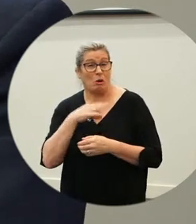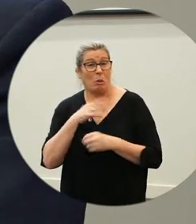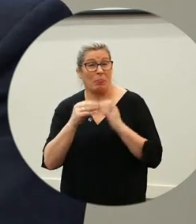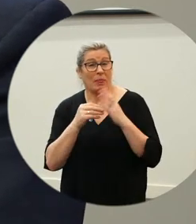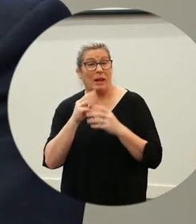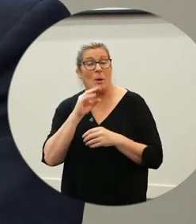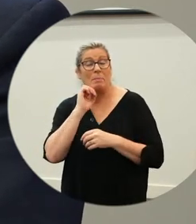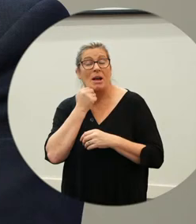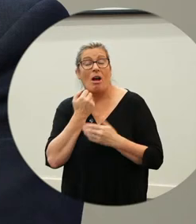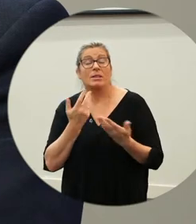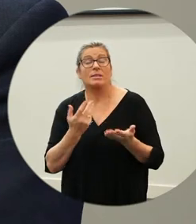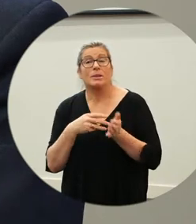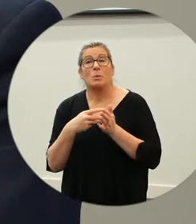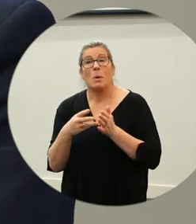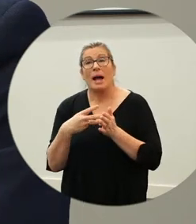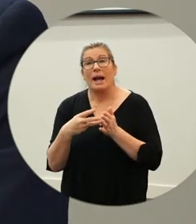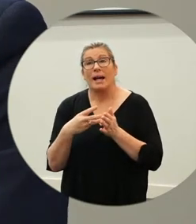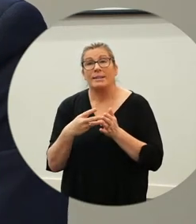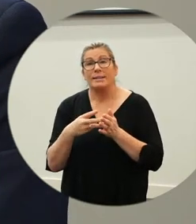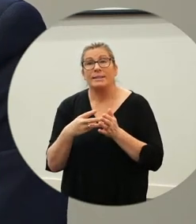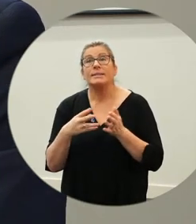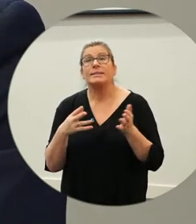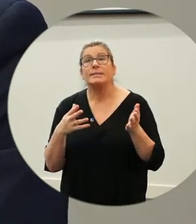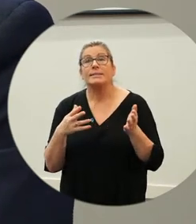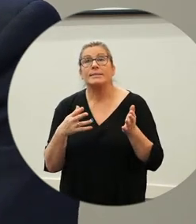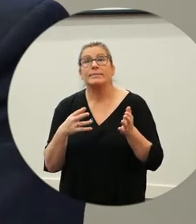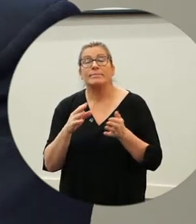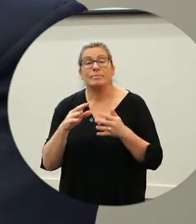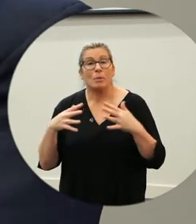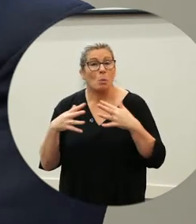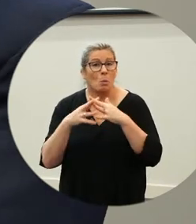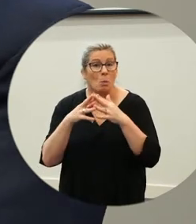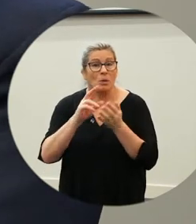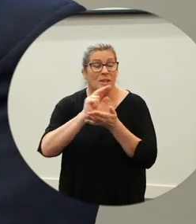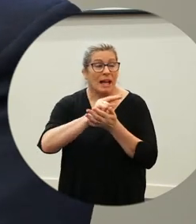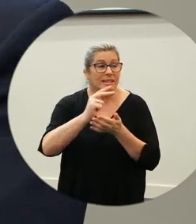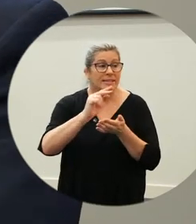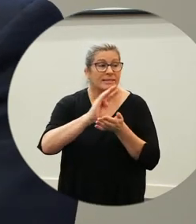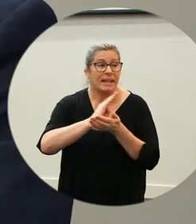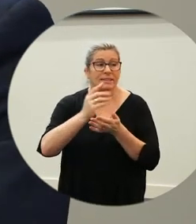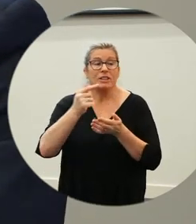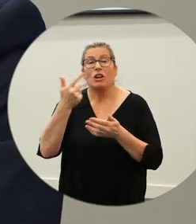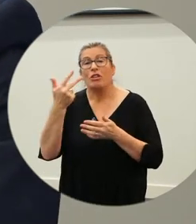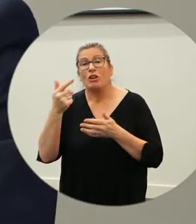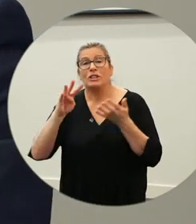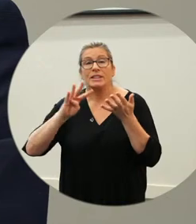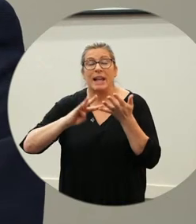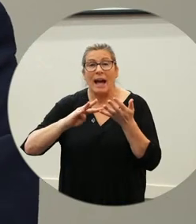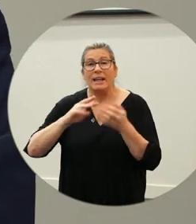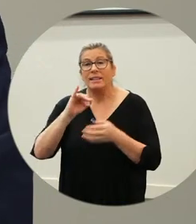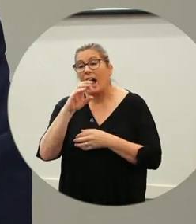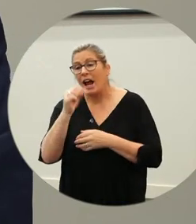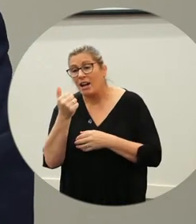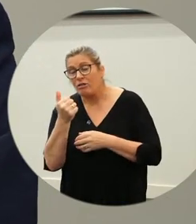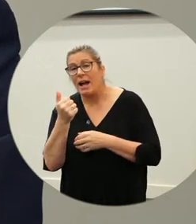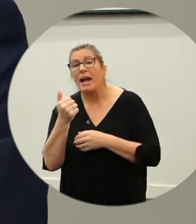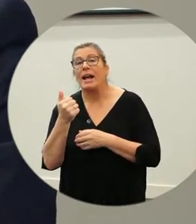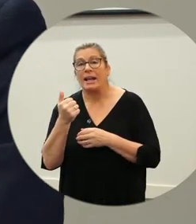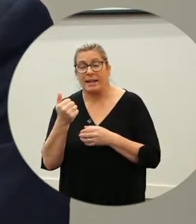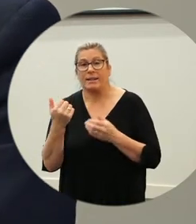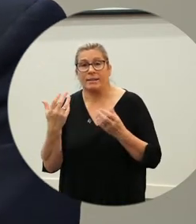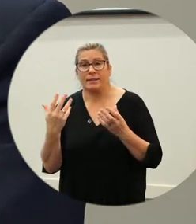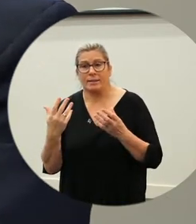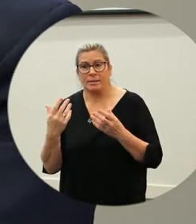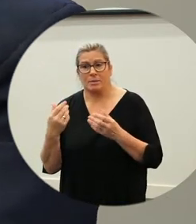because when the war broke out in 39 and the IRA went into league with